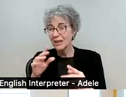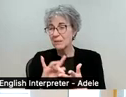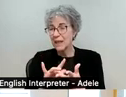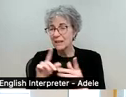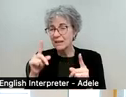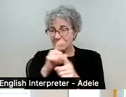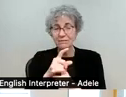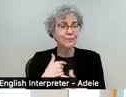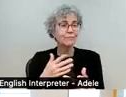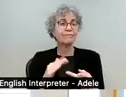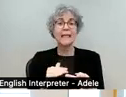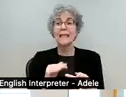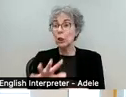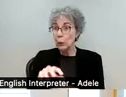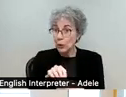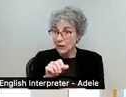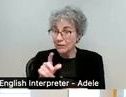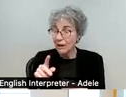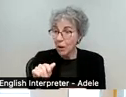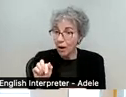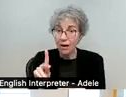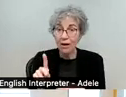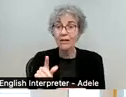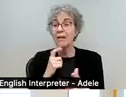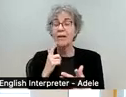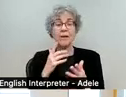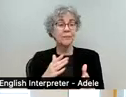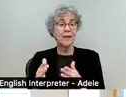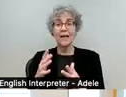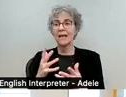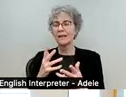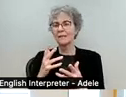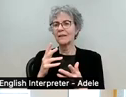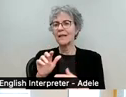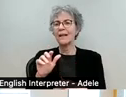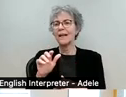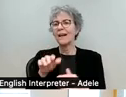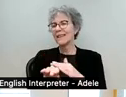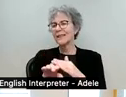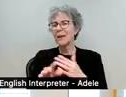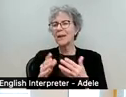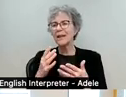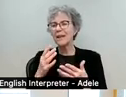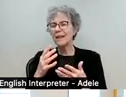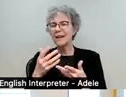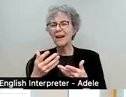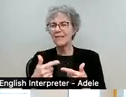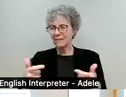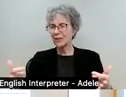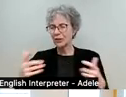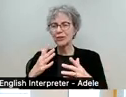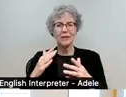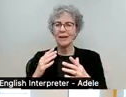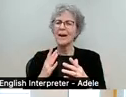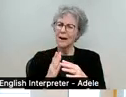got an inclusive park there. We plan to do accessibility features beyond just the minimal building code requirements. We